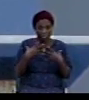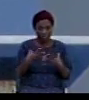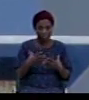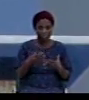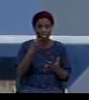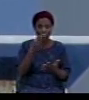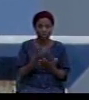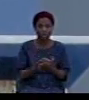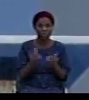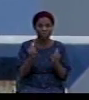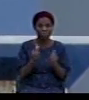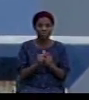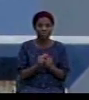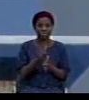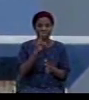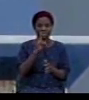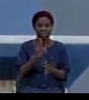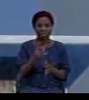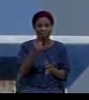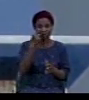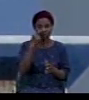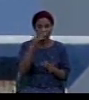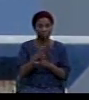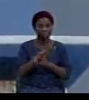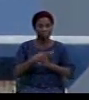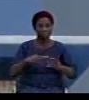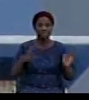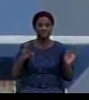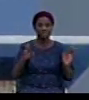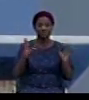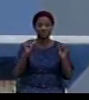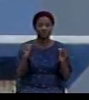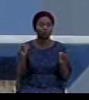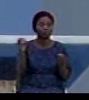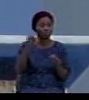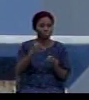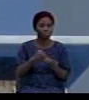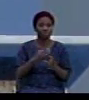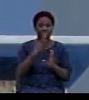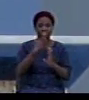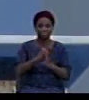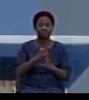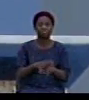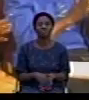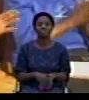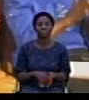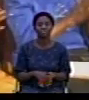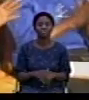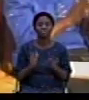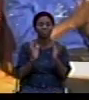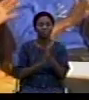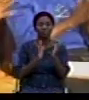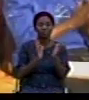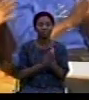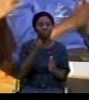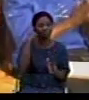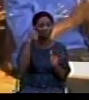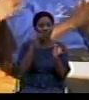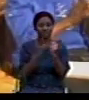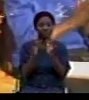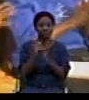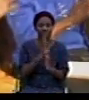No more nasal blockade. Put your hands together for Jesus Christ.